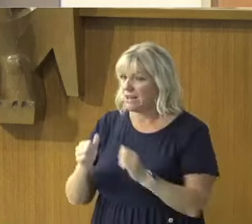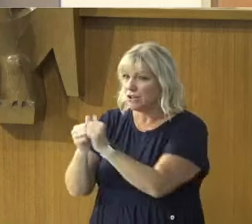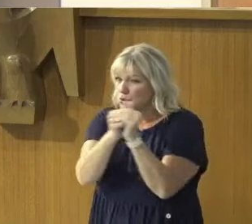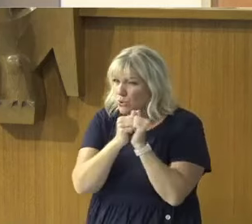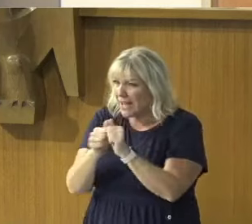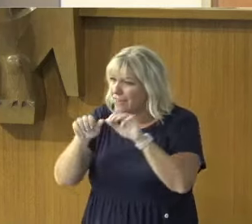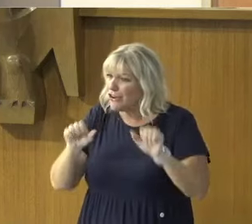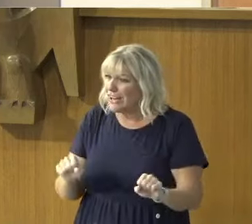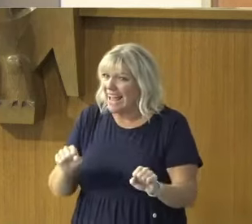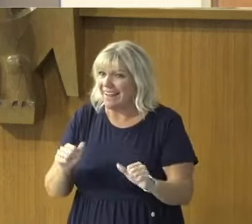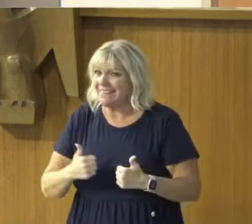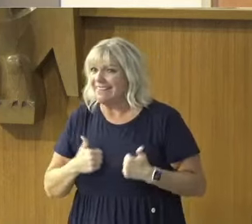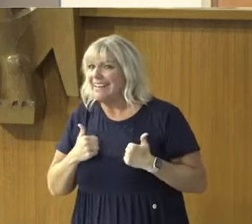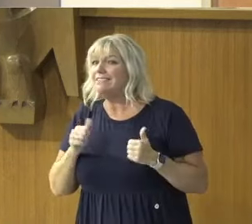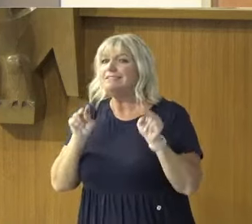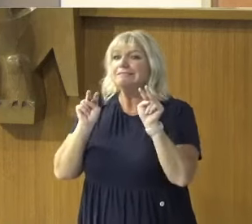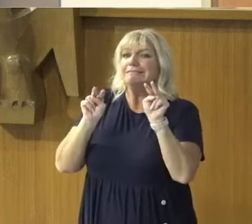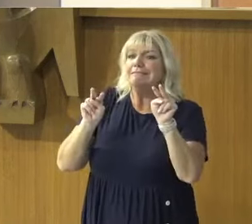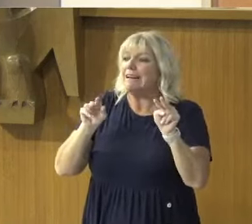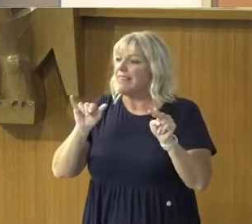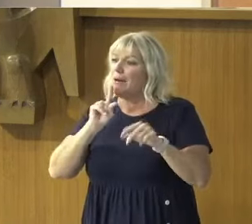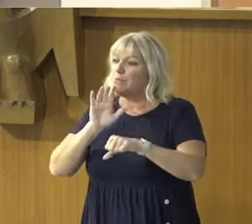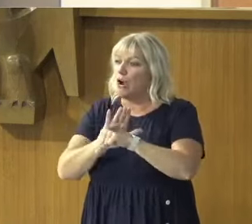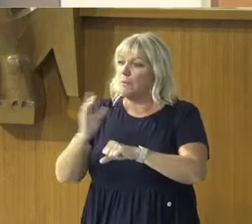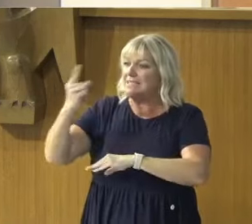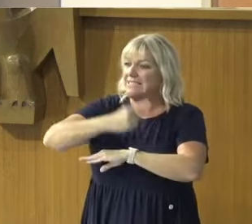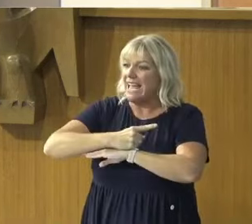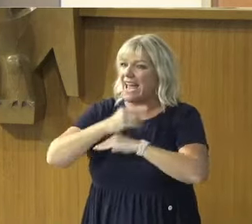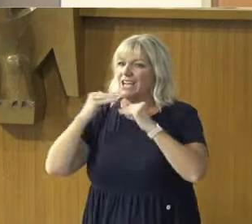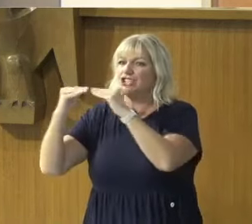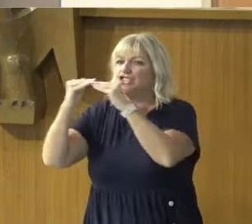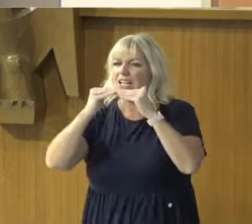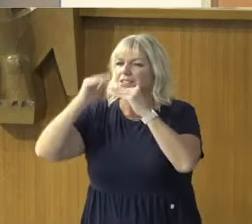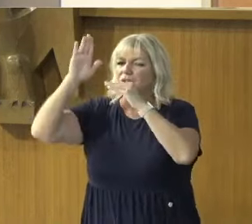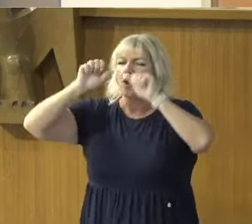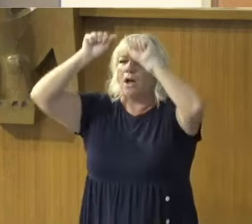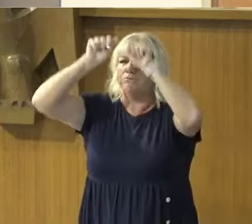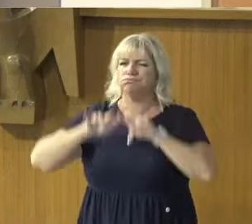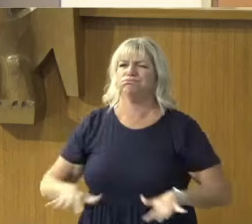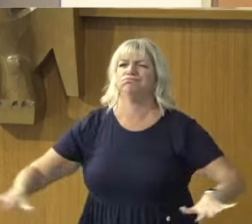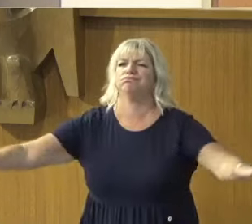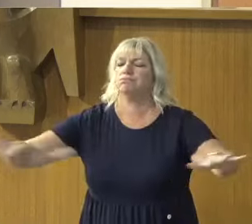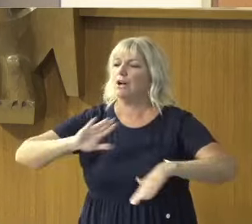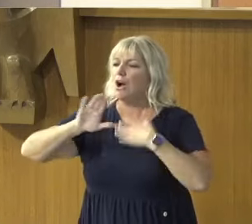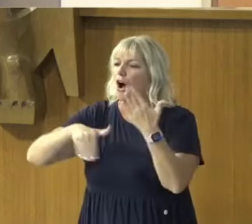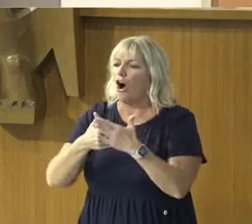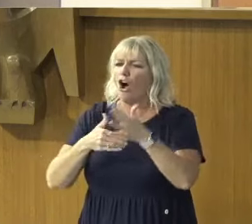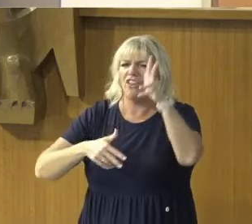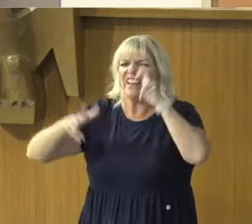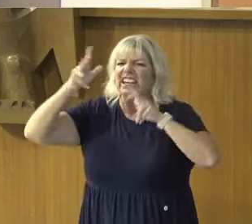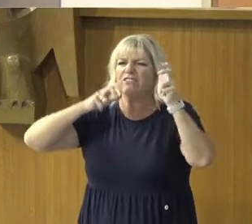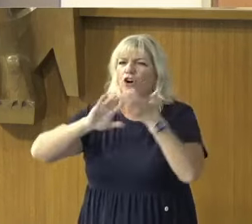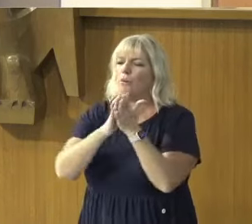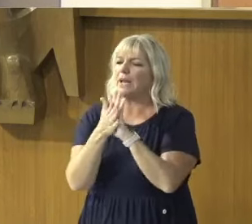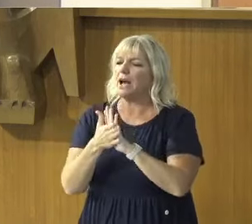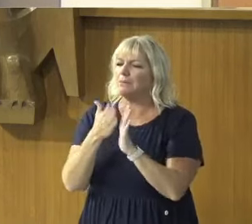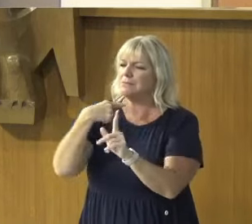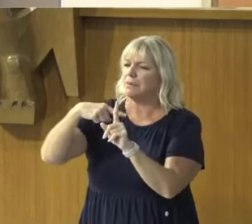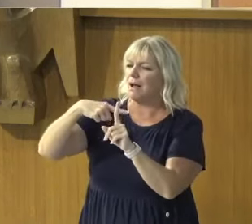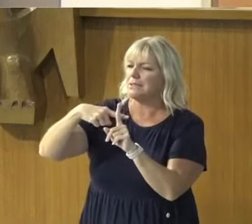that promised day when justice will roll down like waters and weapons are turned into gardening tools and our